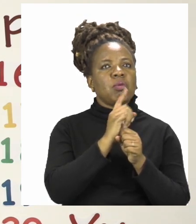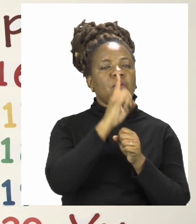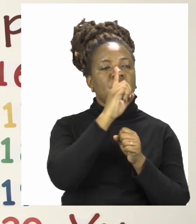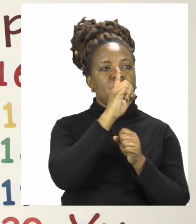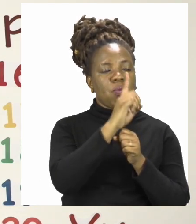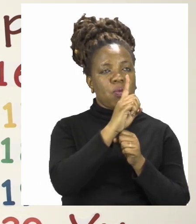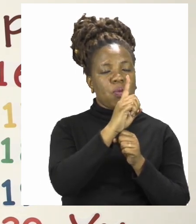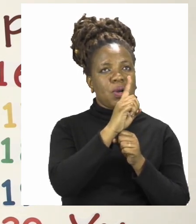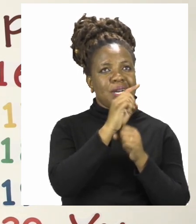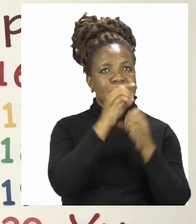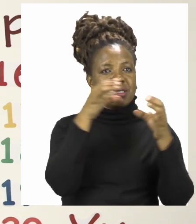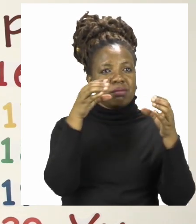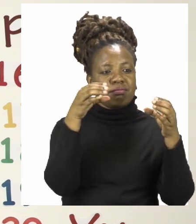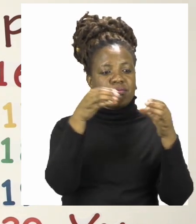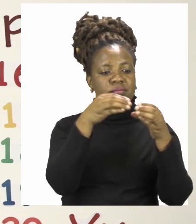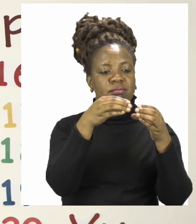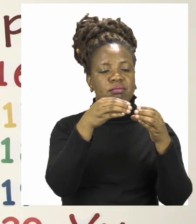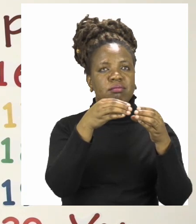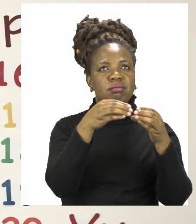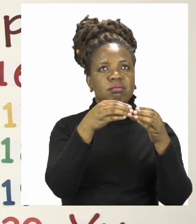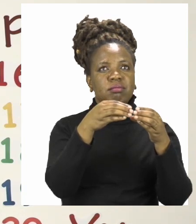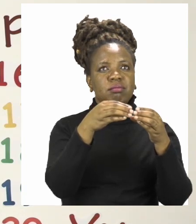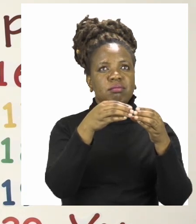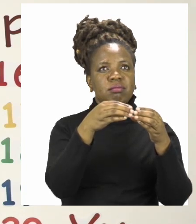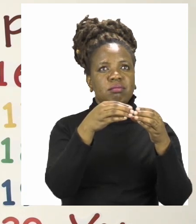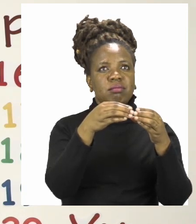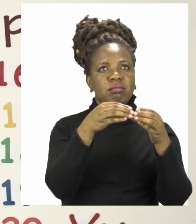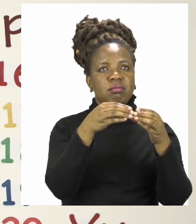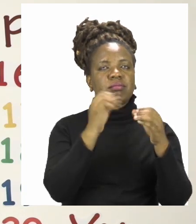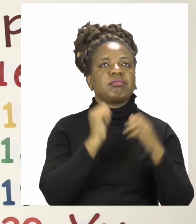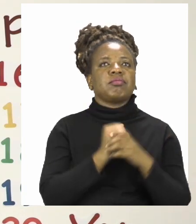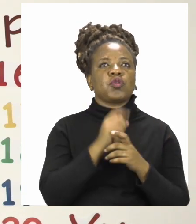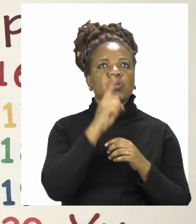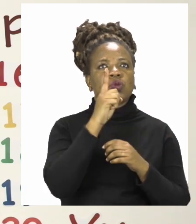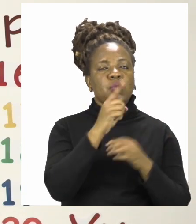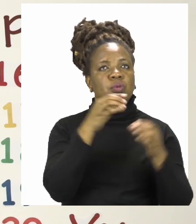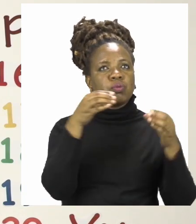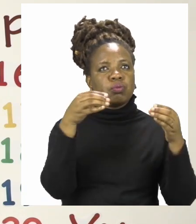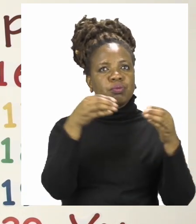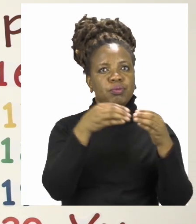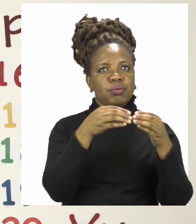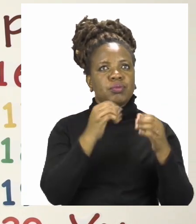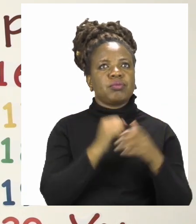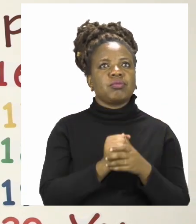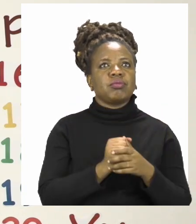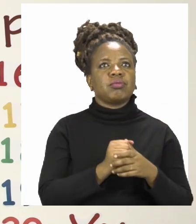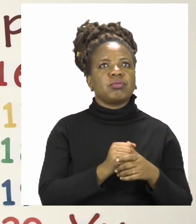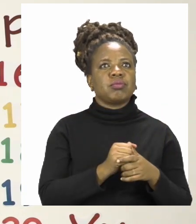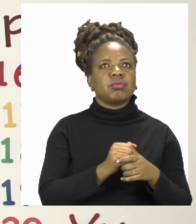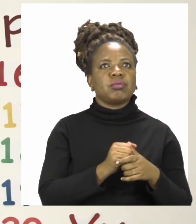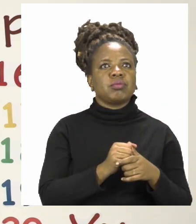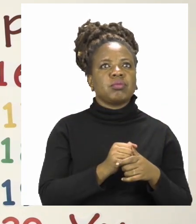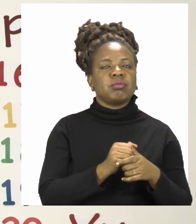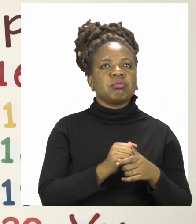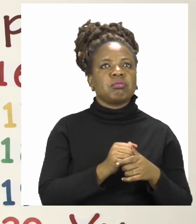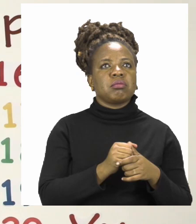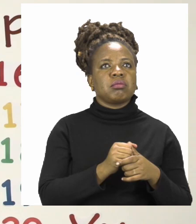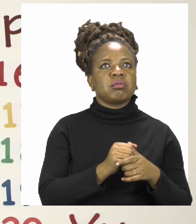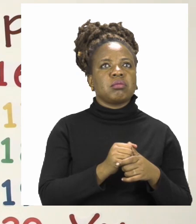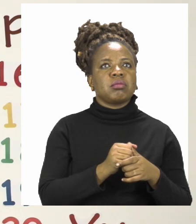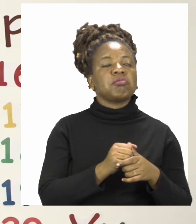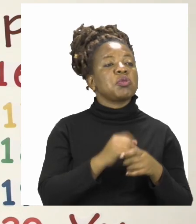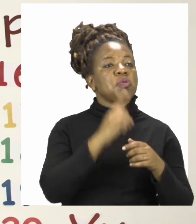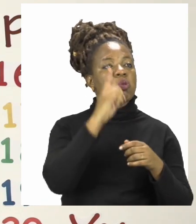So we have drawn our one set, and in that set they are telling us to put 3